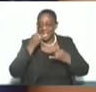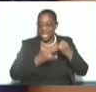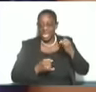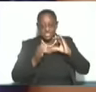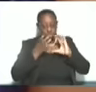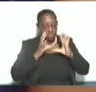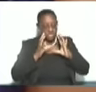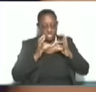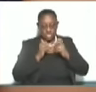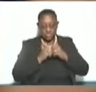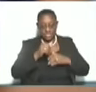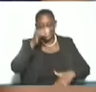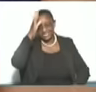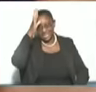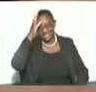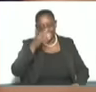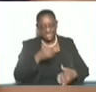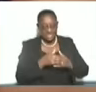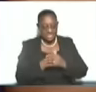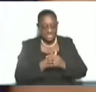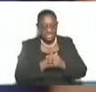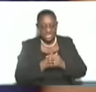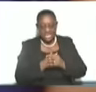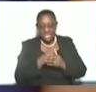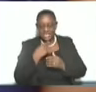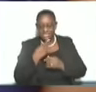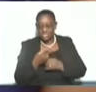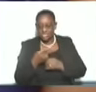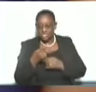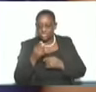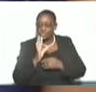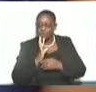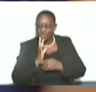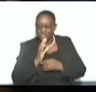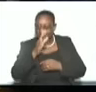had, I'm like, but I just talked to him. Like, what you mean?